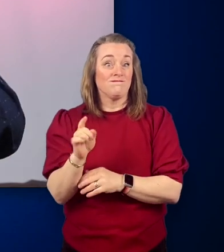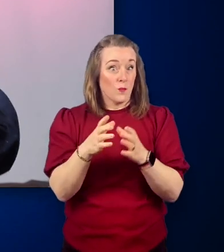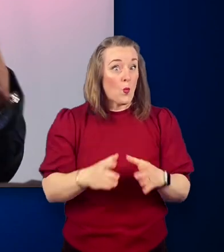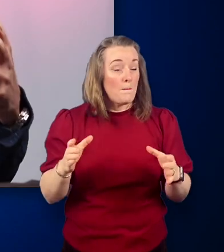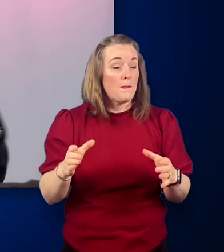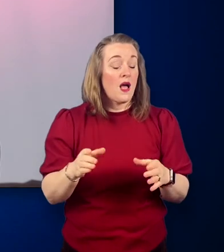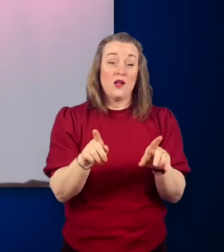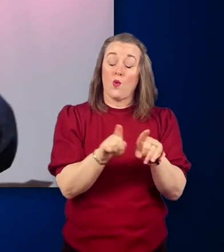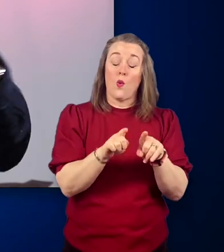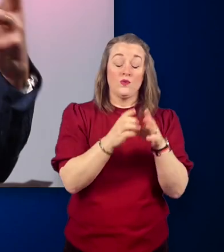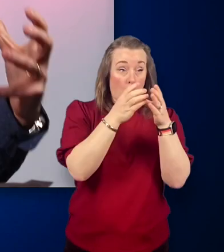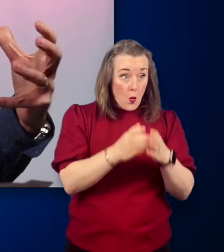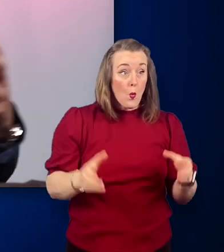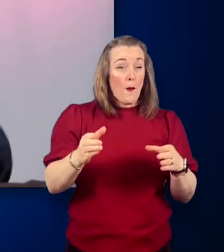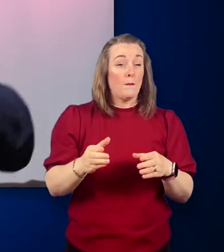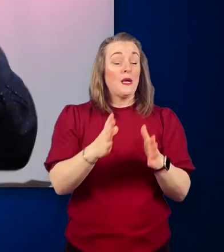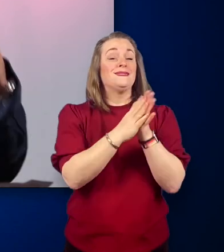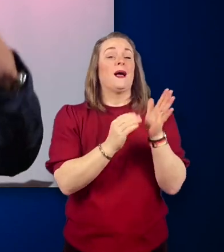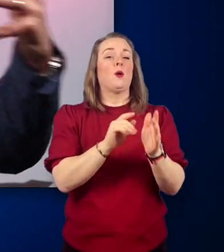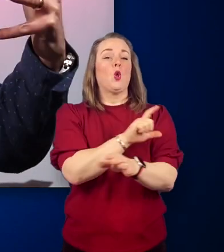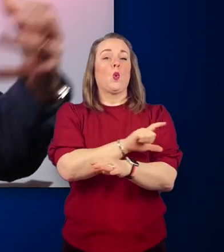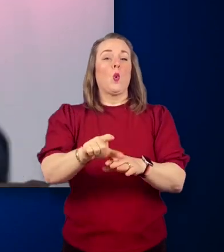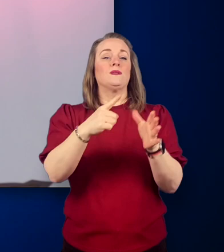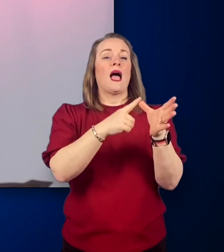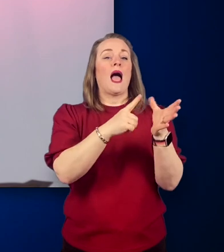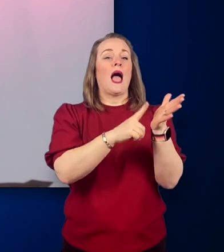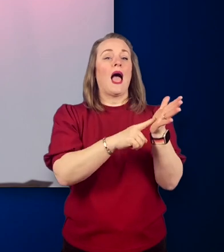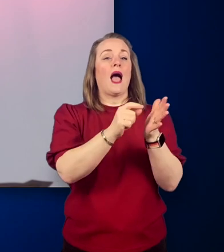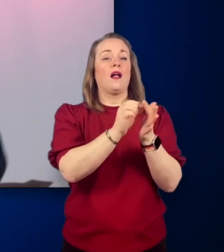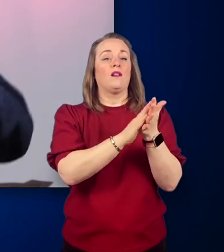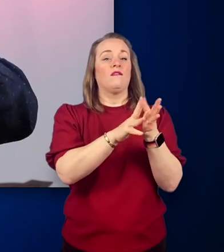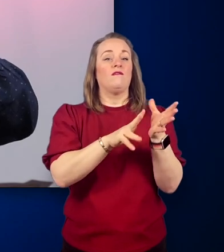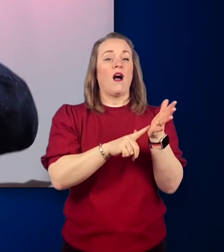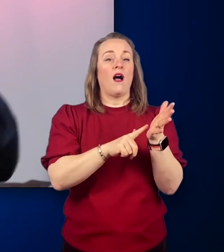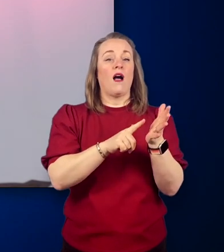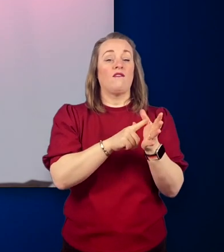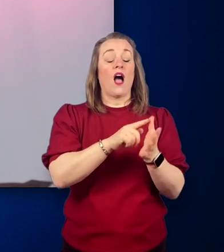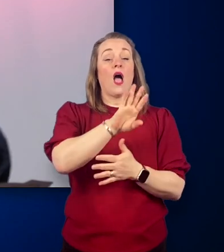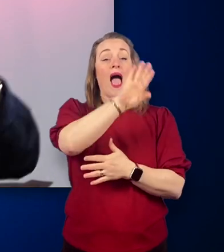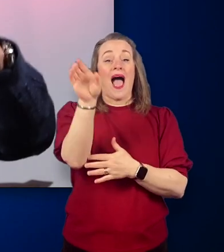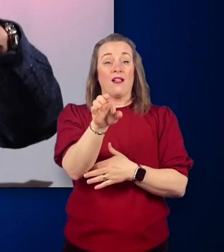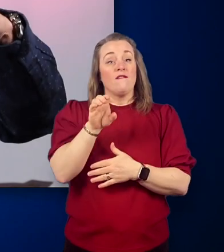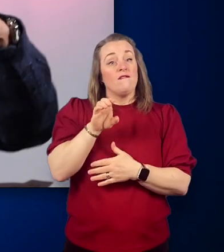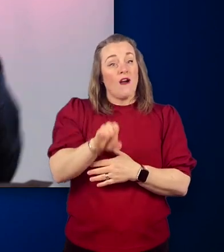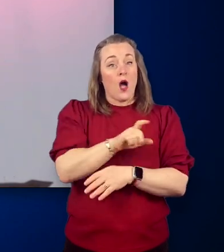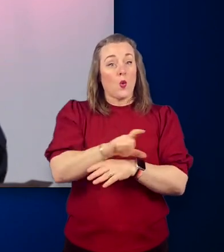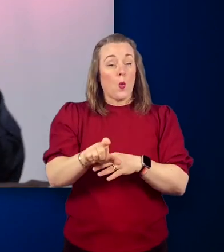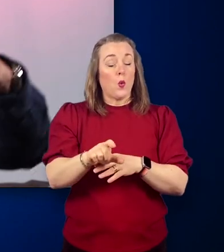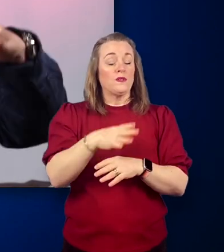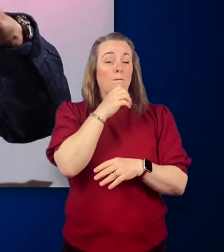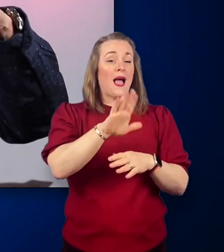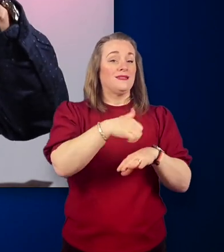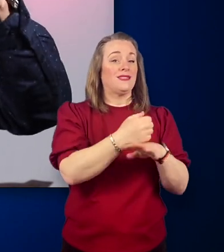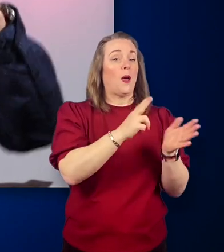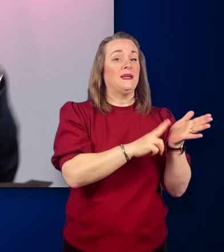look at Alpha, that Nicky Gumbel said he would never take online. It was always around food, and you'd enjoy the